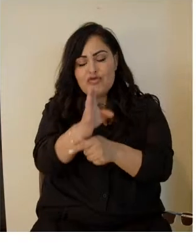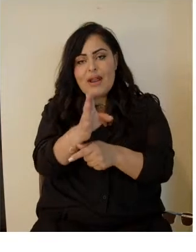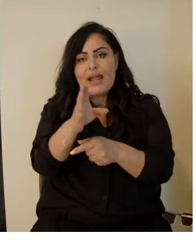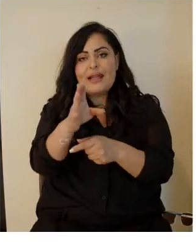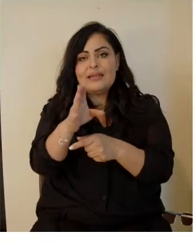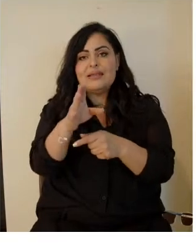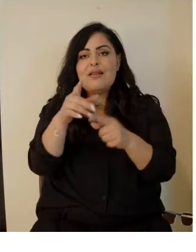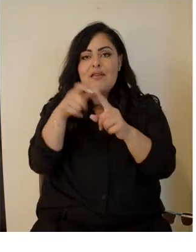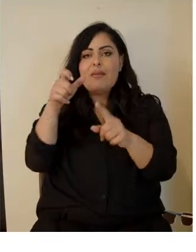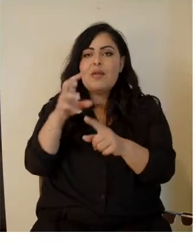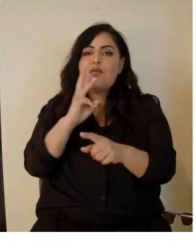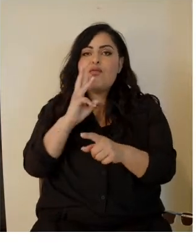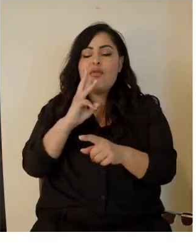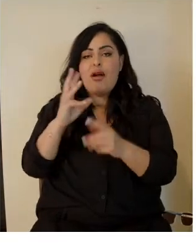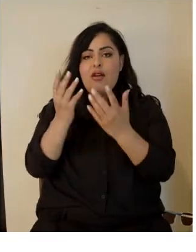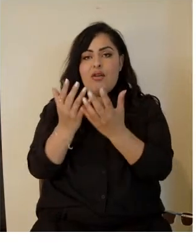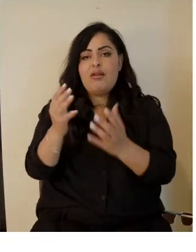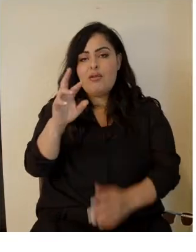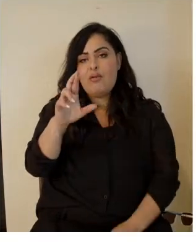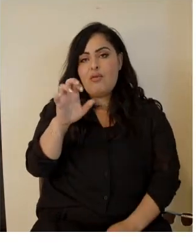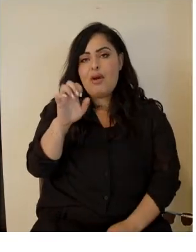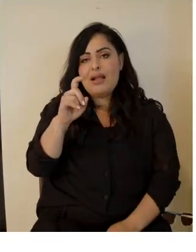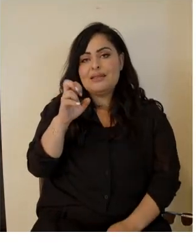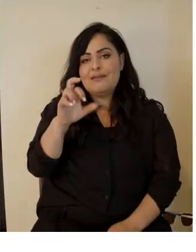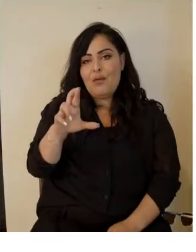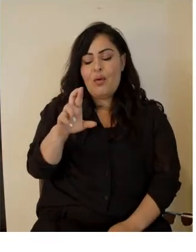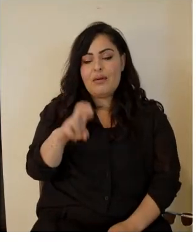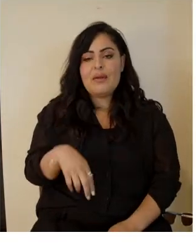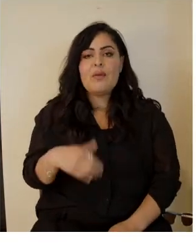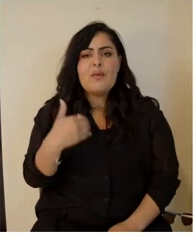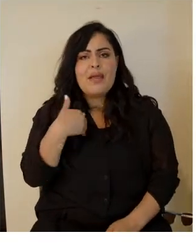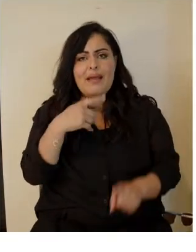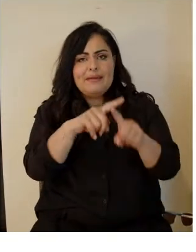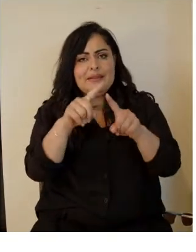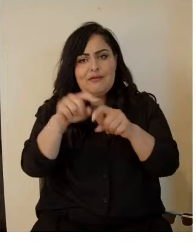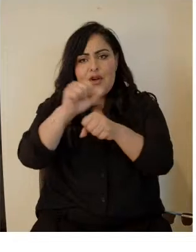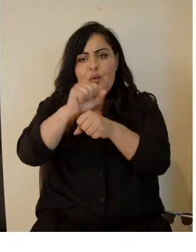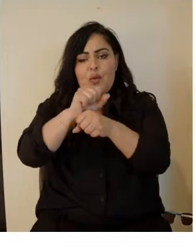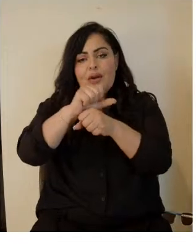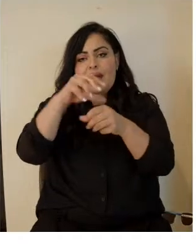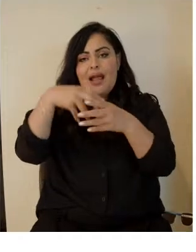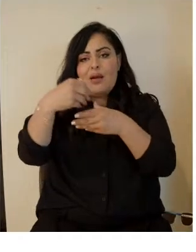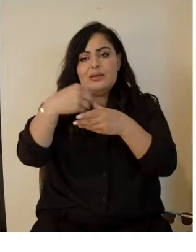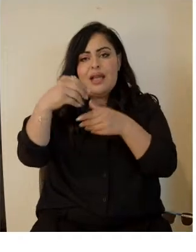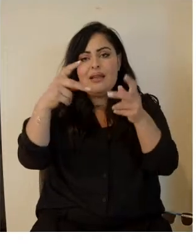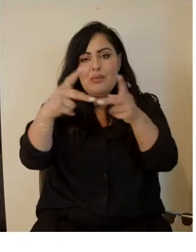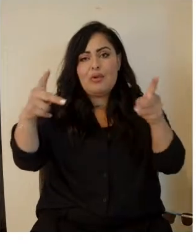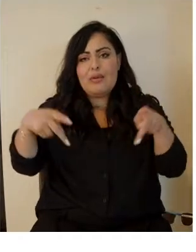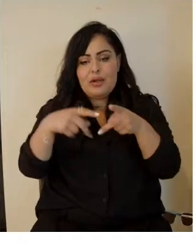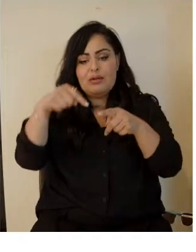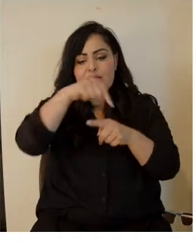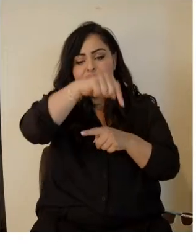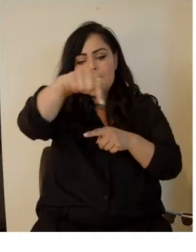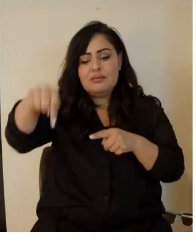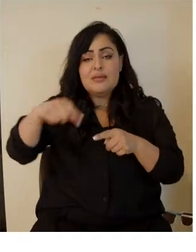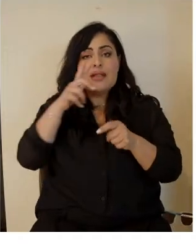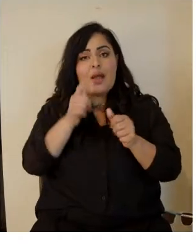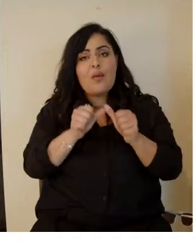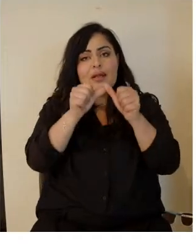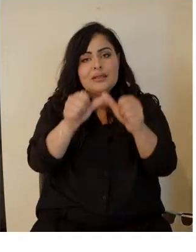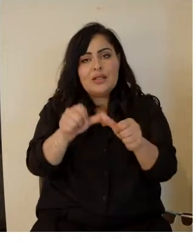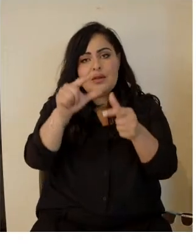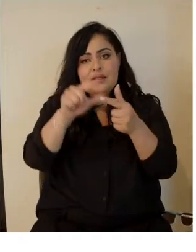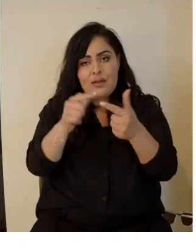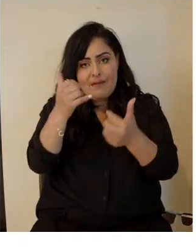the reservoir. We do have contingency work going on outside of the main fire perimeter. That'll continue in the event that the